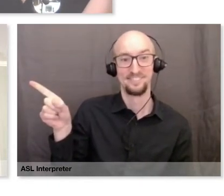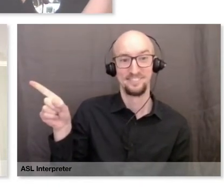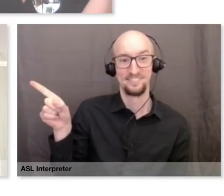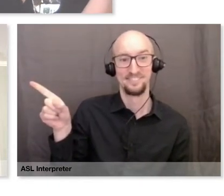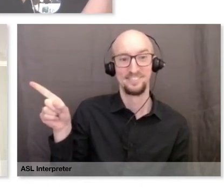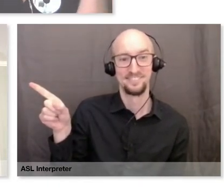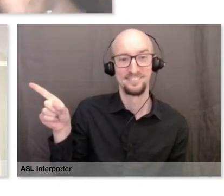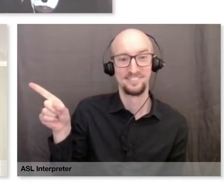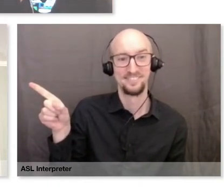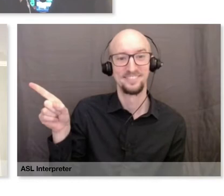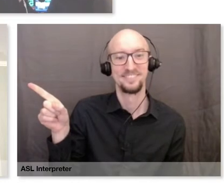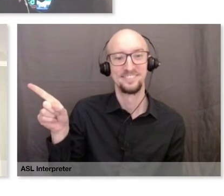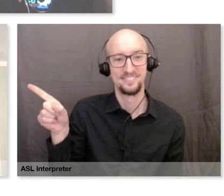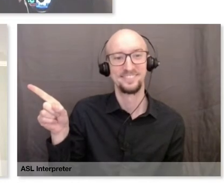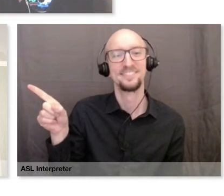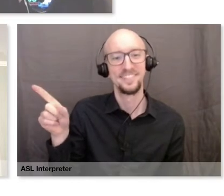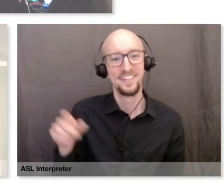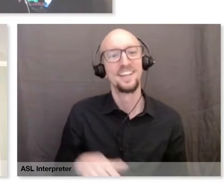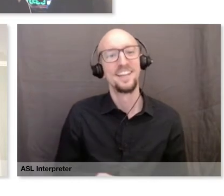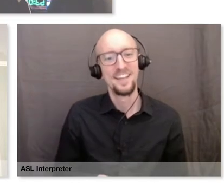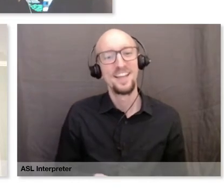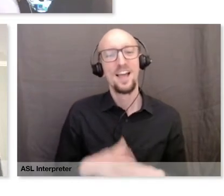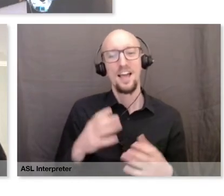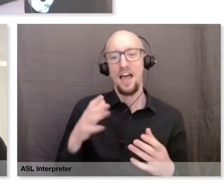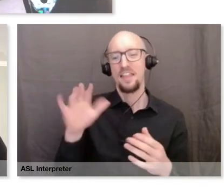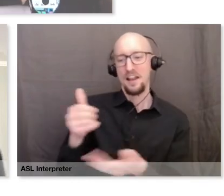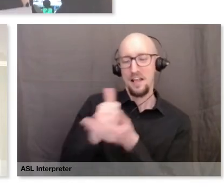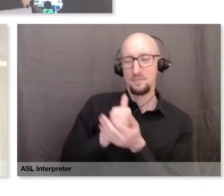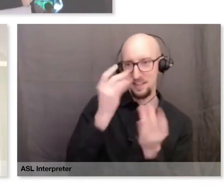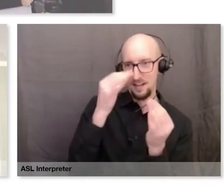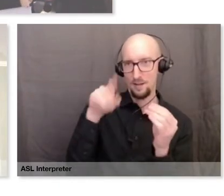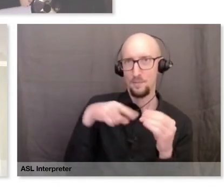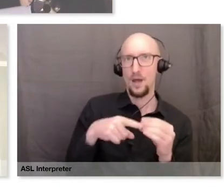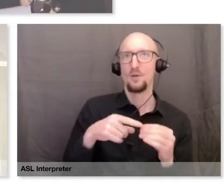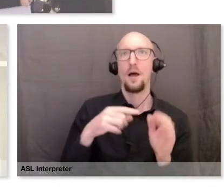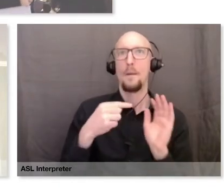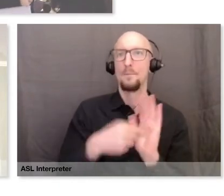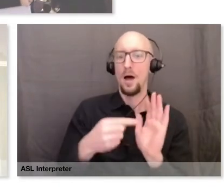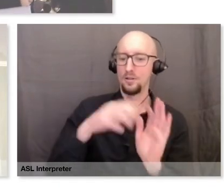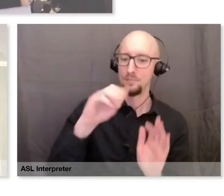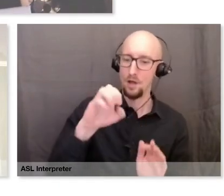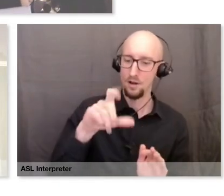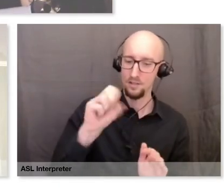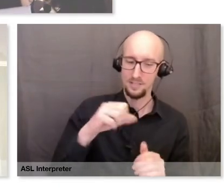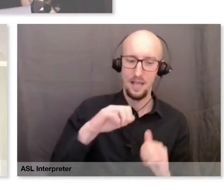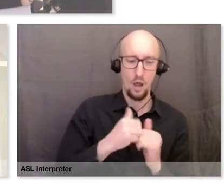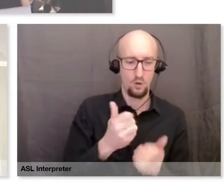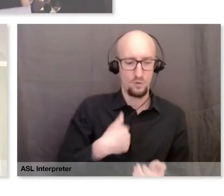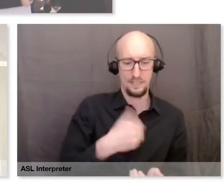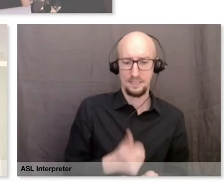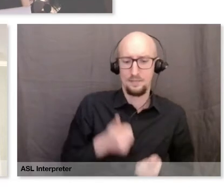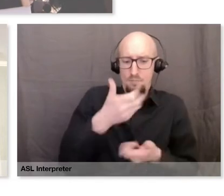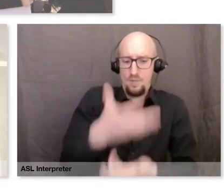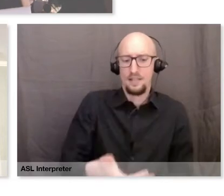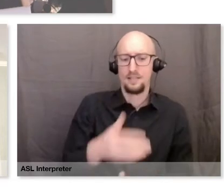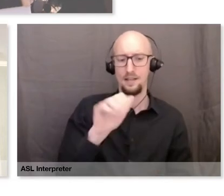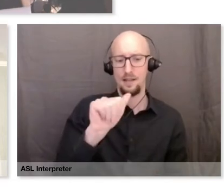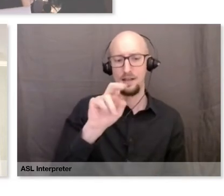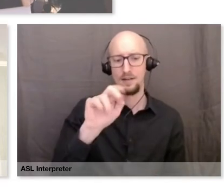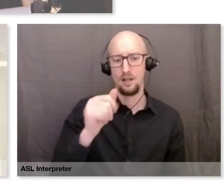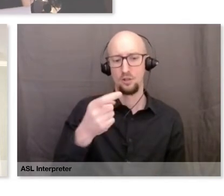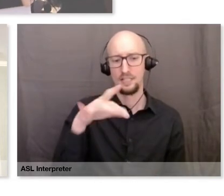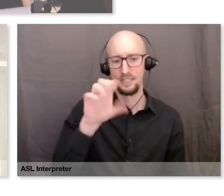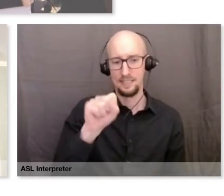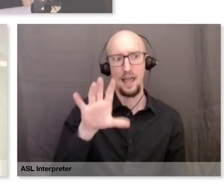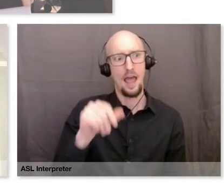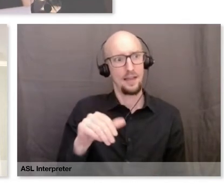We want to think about how models help us express analogies, but also, you know, demand that we disentangle the analogies